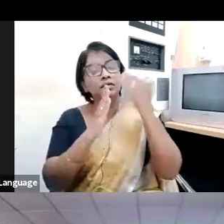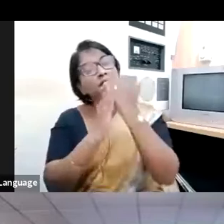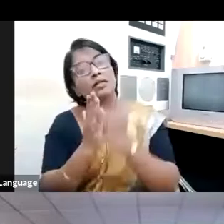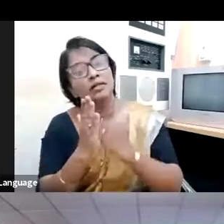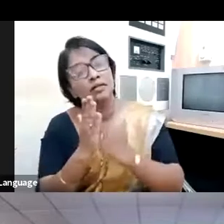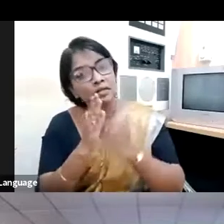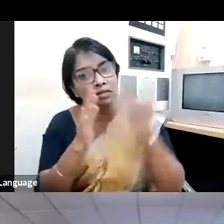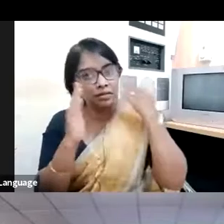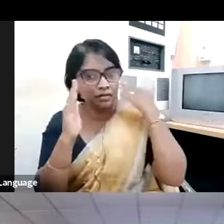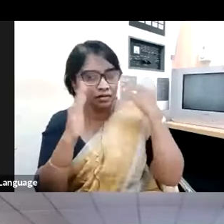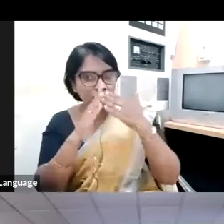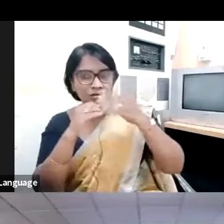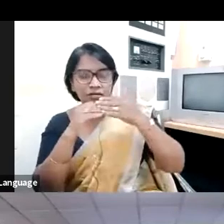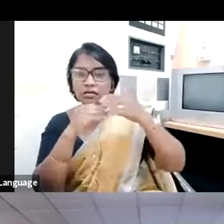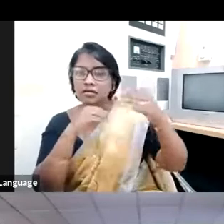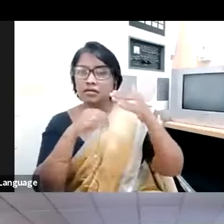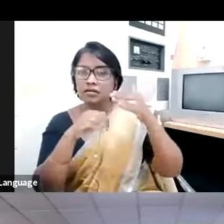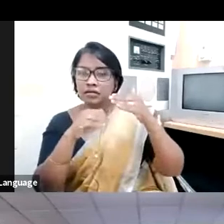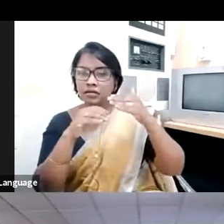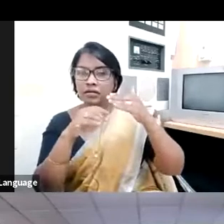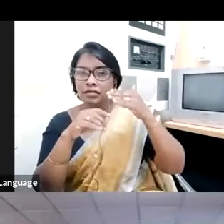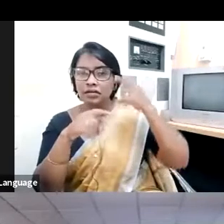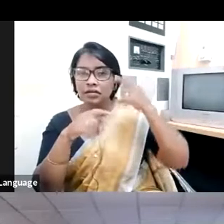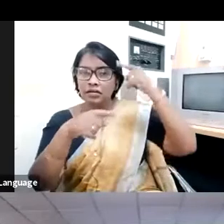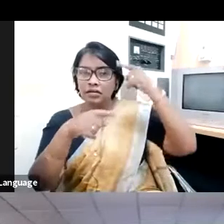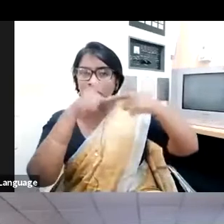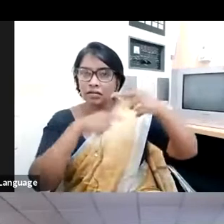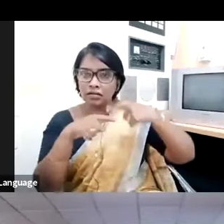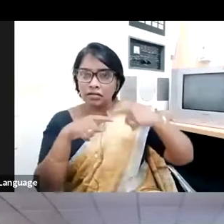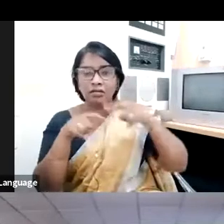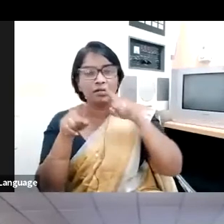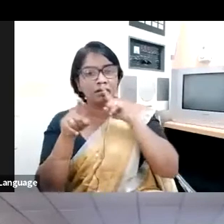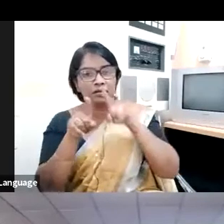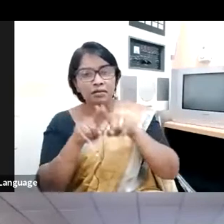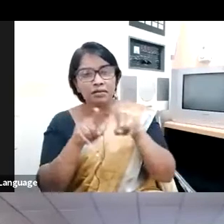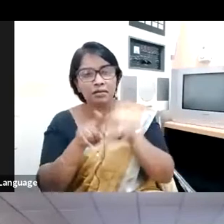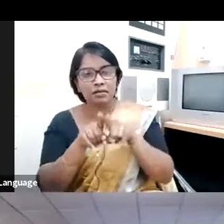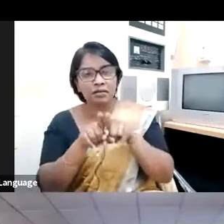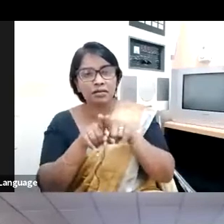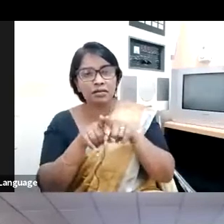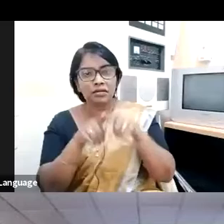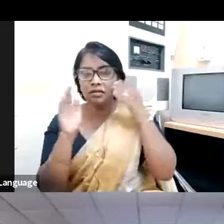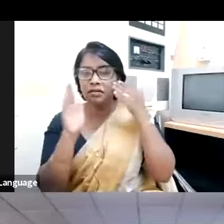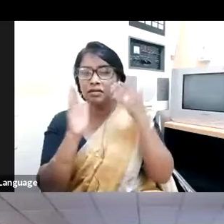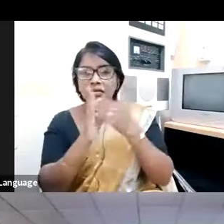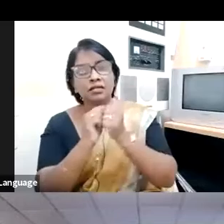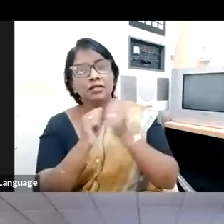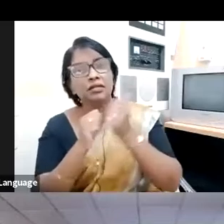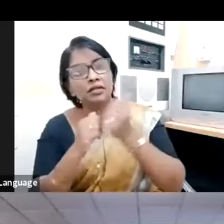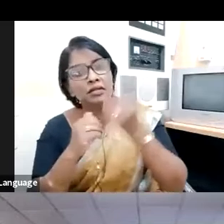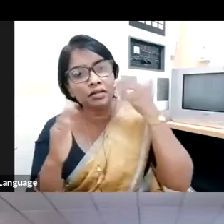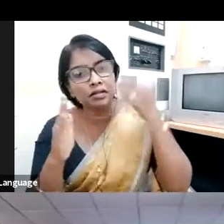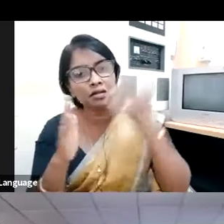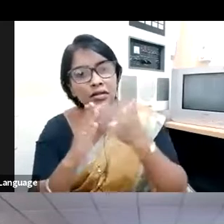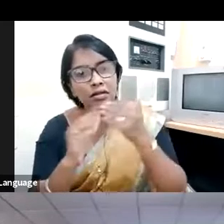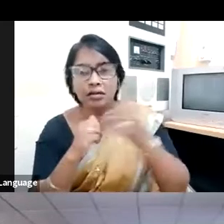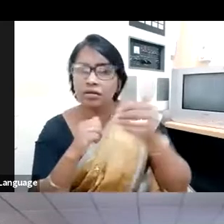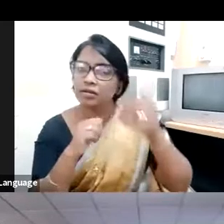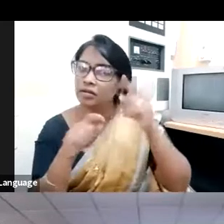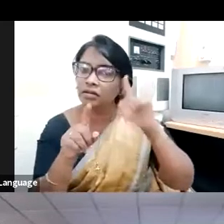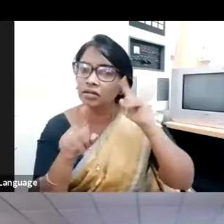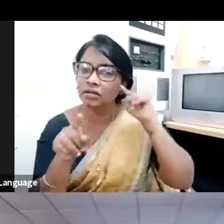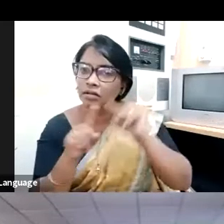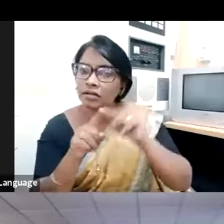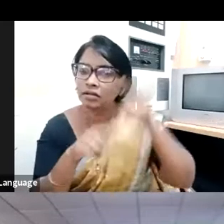leaders and world leaders are hoping to call the fire engine 10 years from now. And I'm wondering what they are going to put, what fire will be